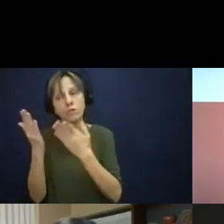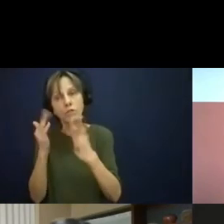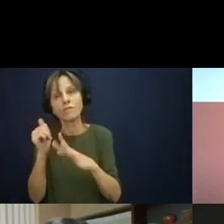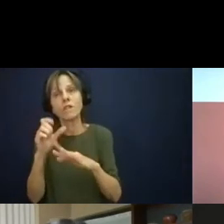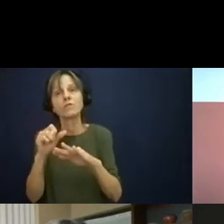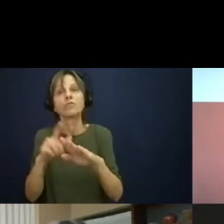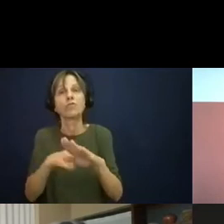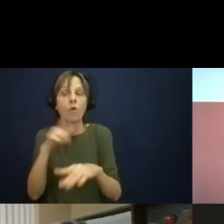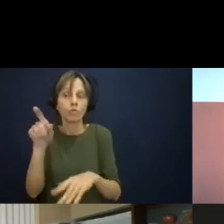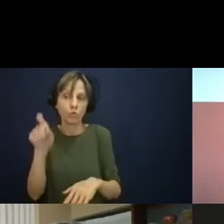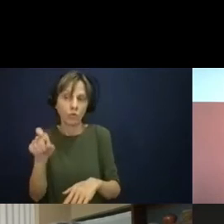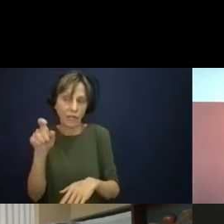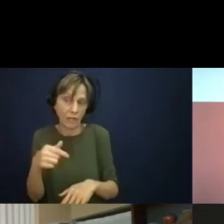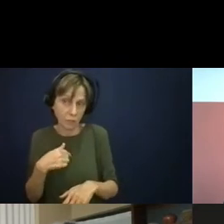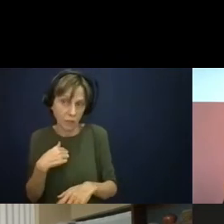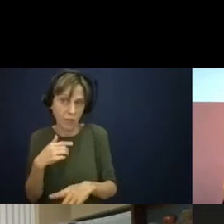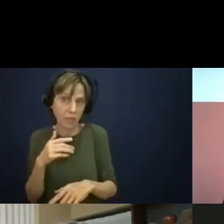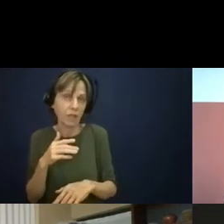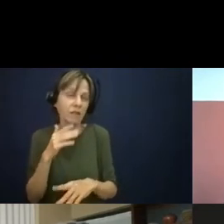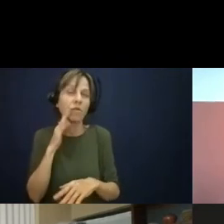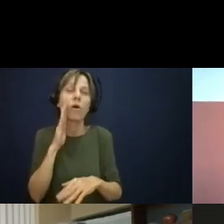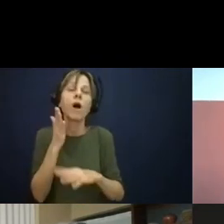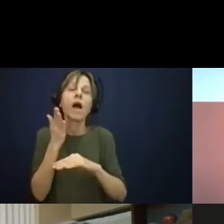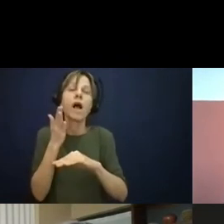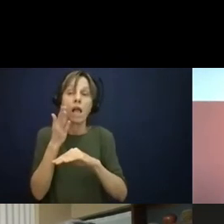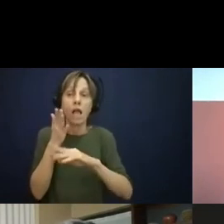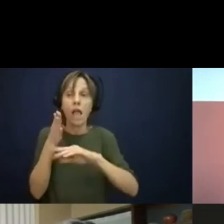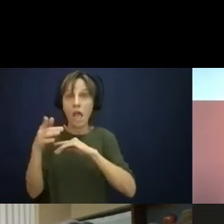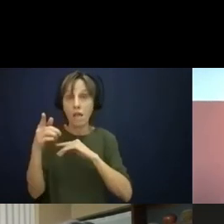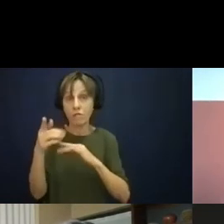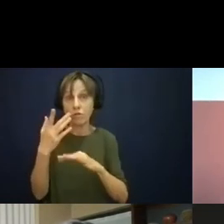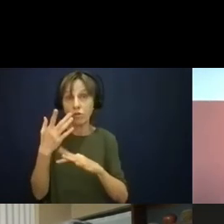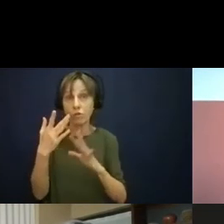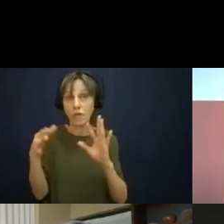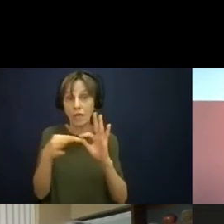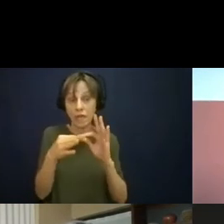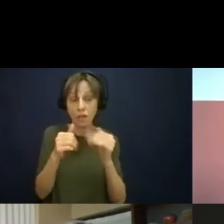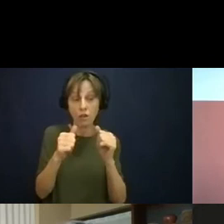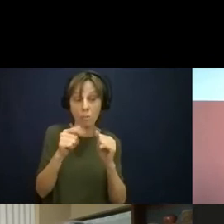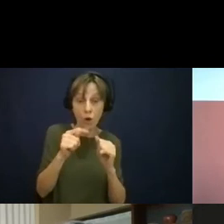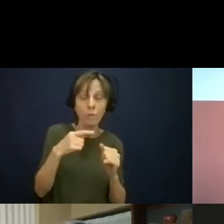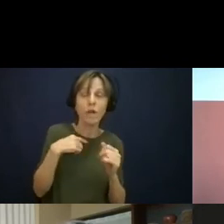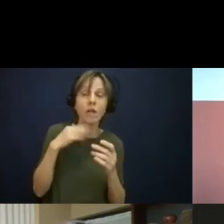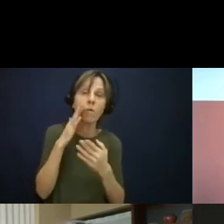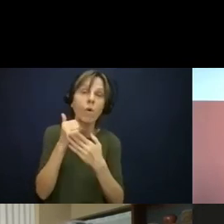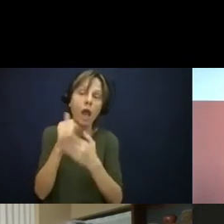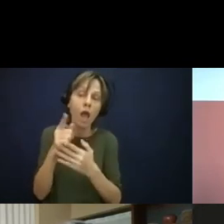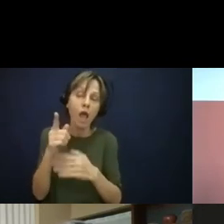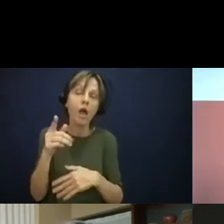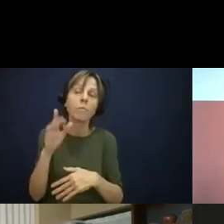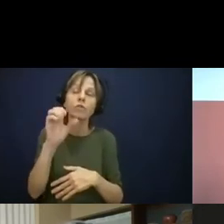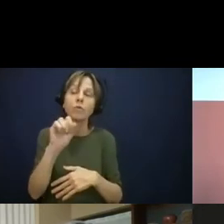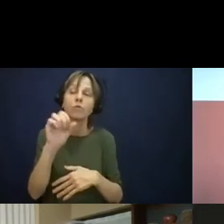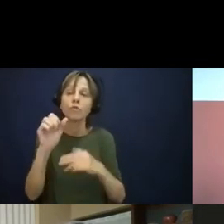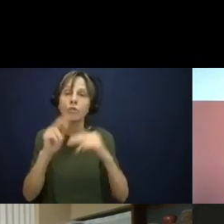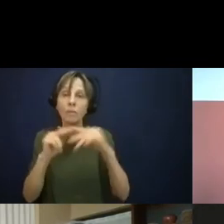service. Once you get it connected to an apartment, I would assist that person to the Social Security building, the DMV. At